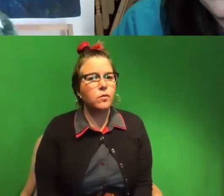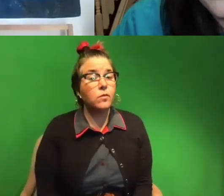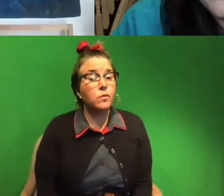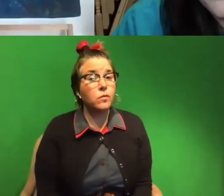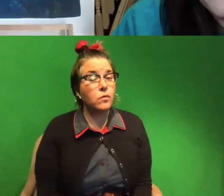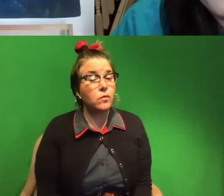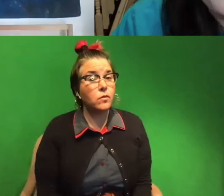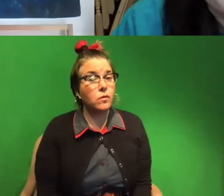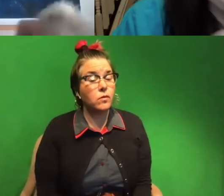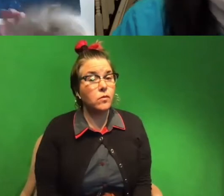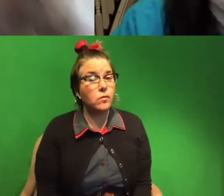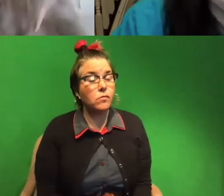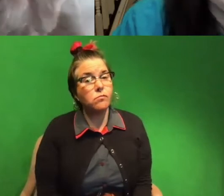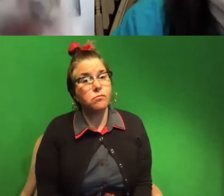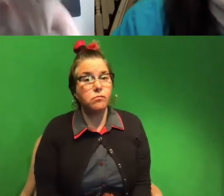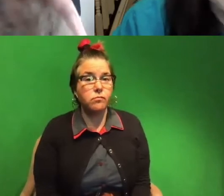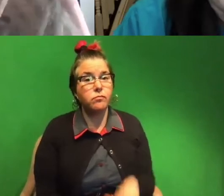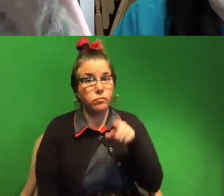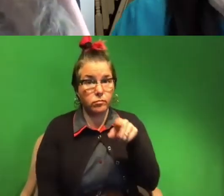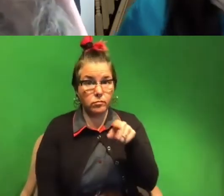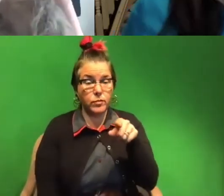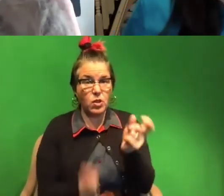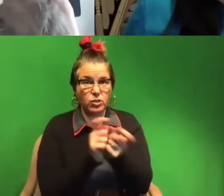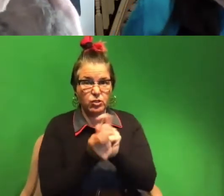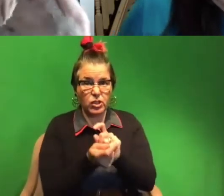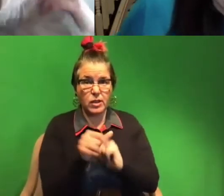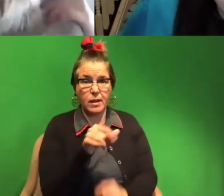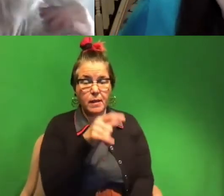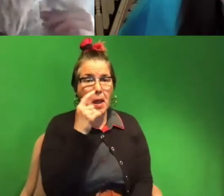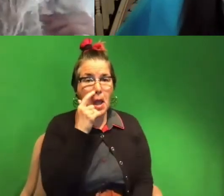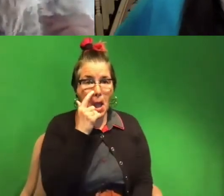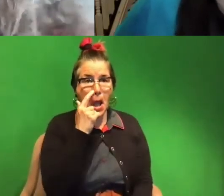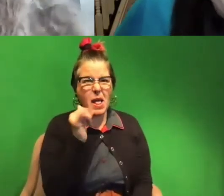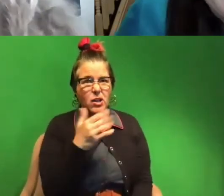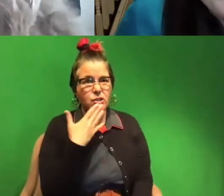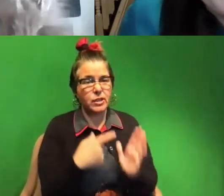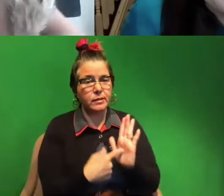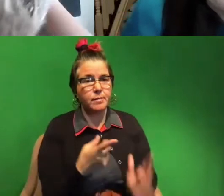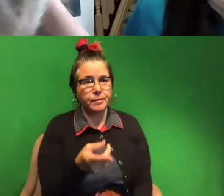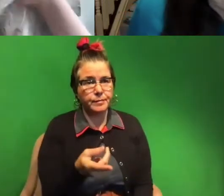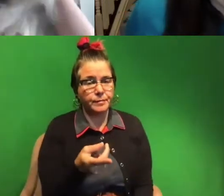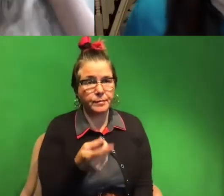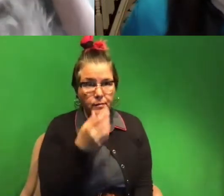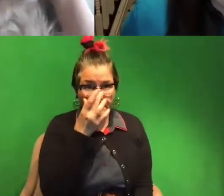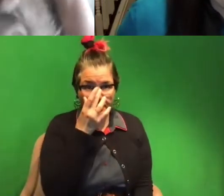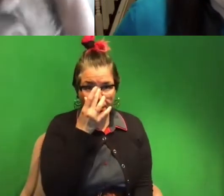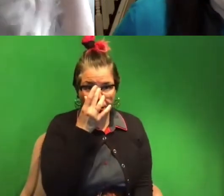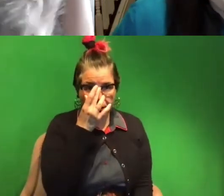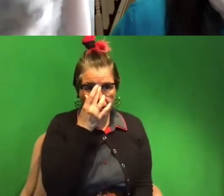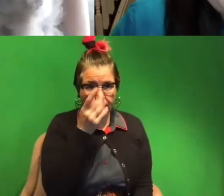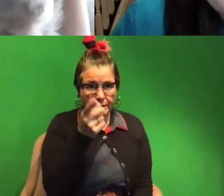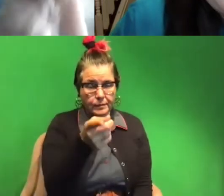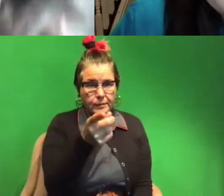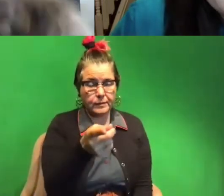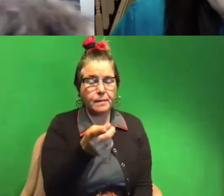So, well, such changes like that. having Yeah, there's these a good one. animals come around. And this